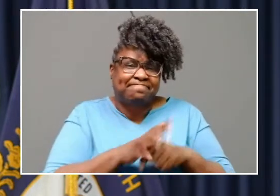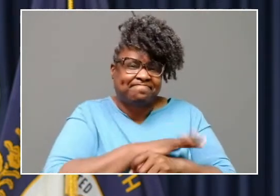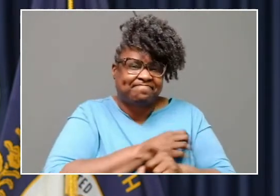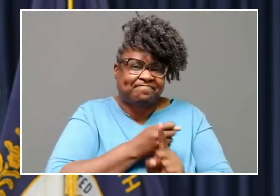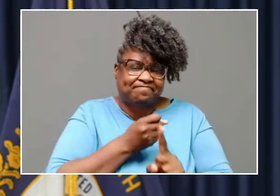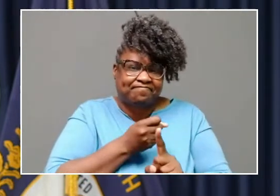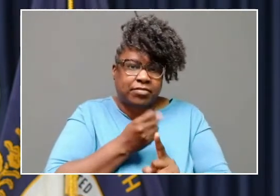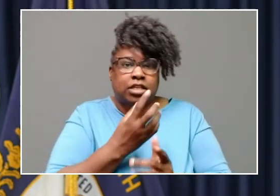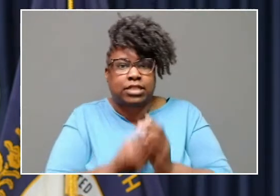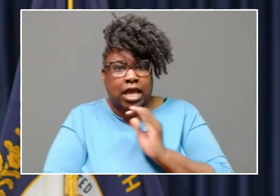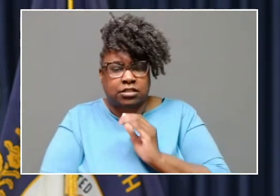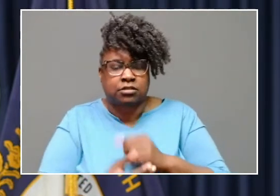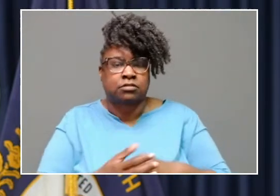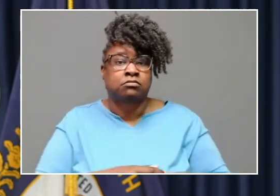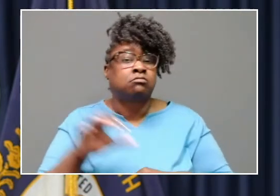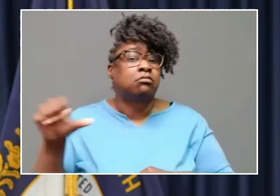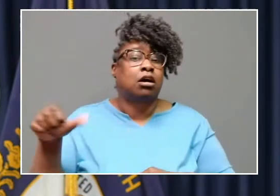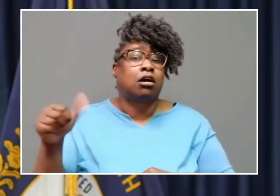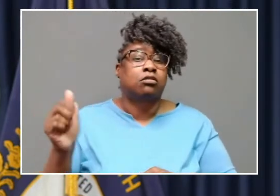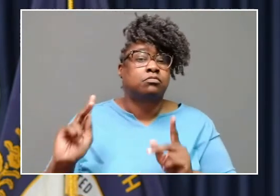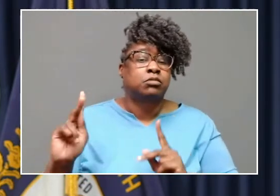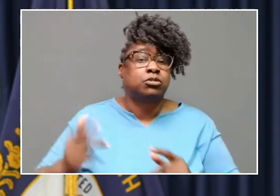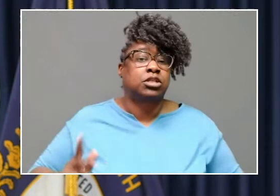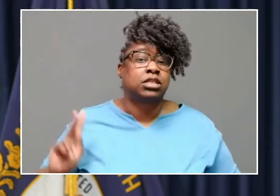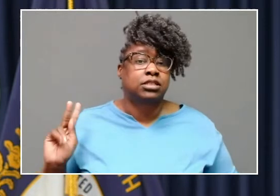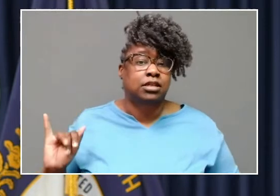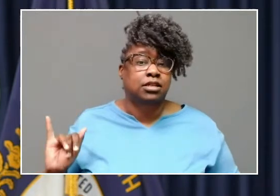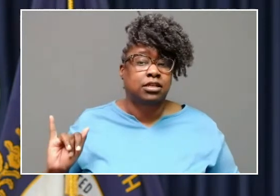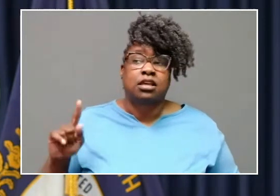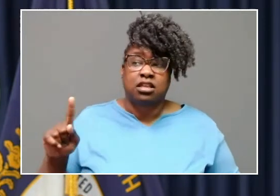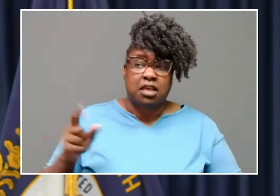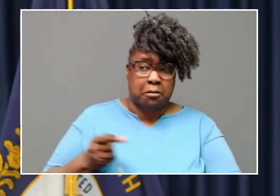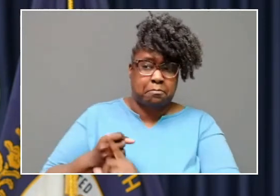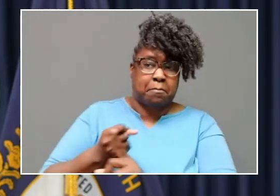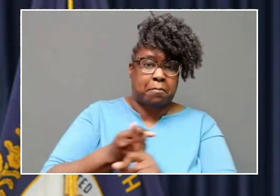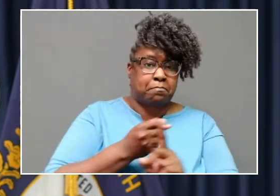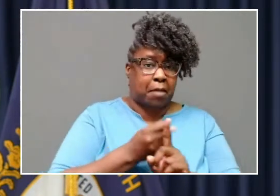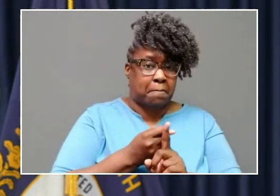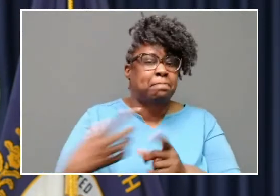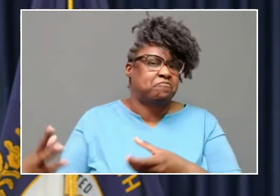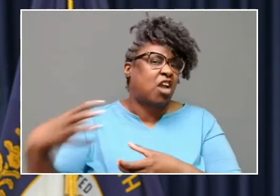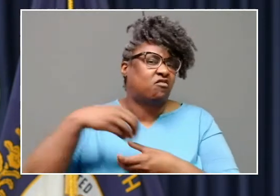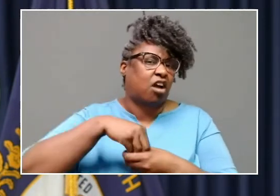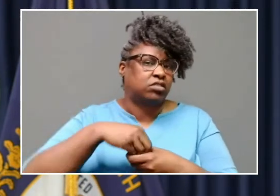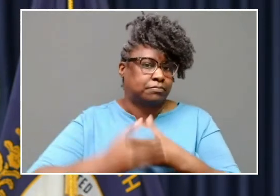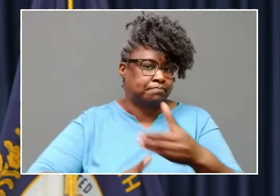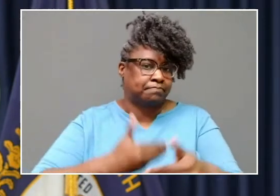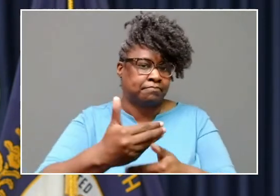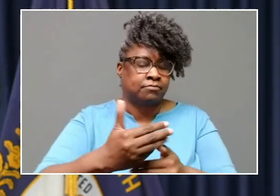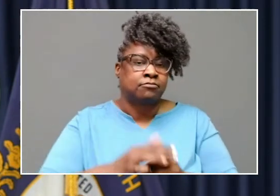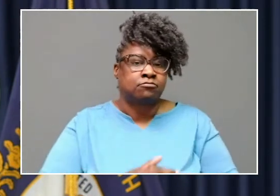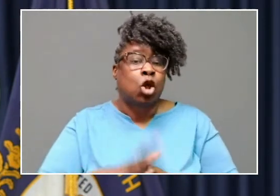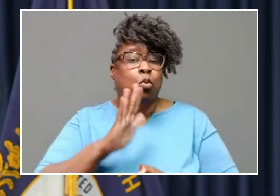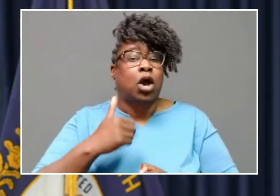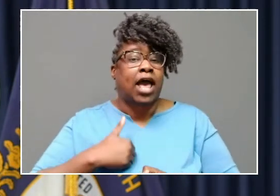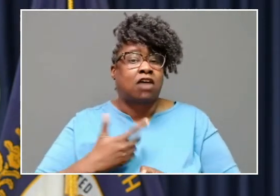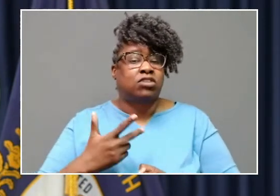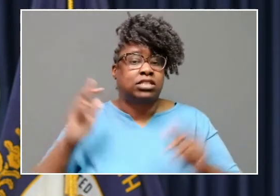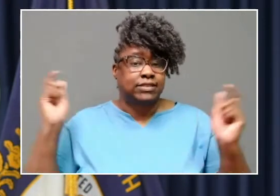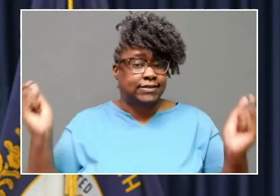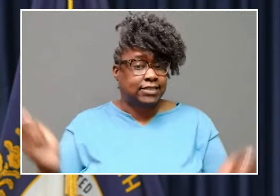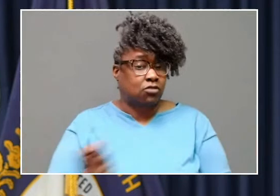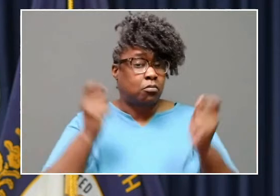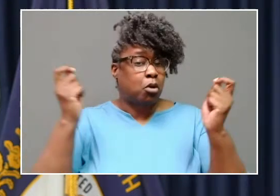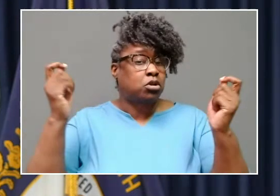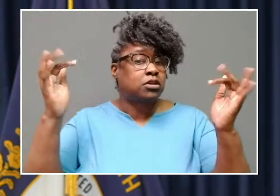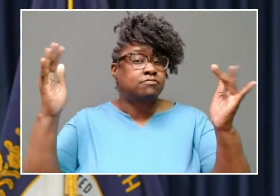Kentuckians impacted by the pandemic had a part. We're going to hold a ceremony. Once it is complete, it'll be another chance for us to come together